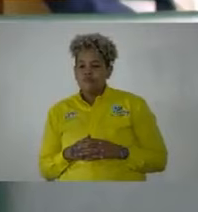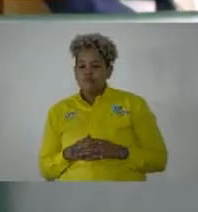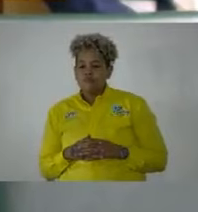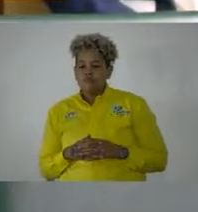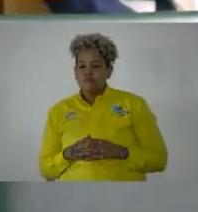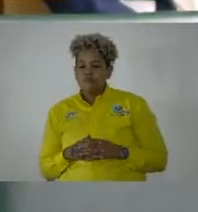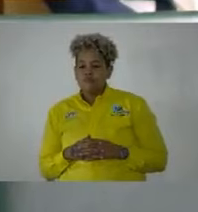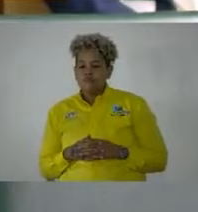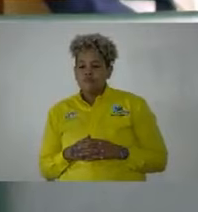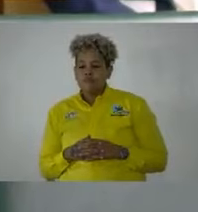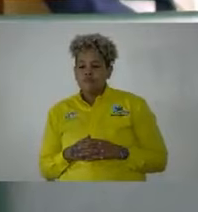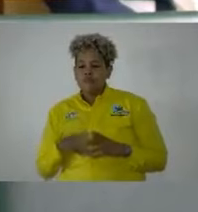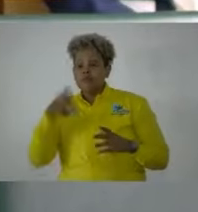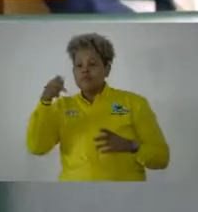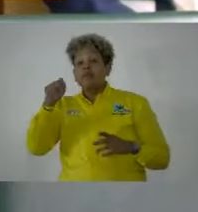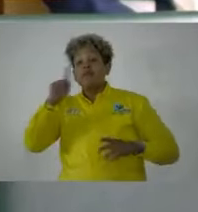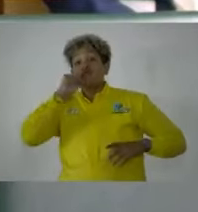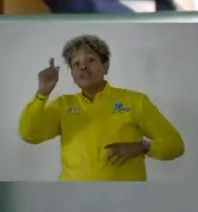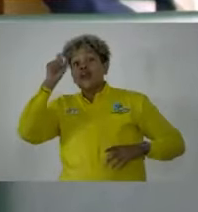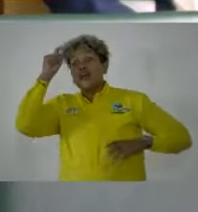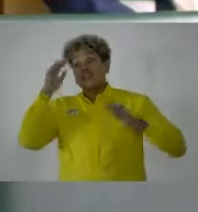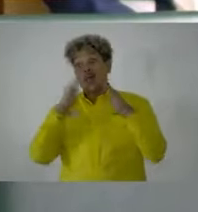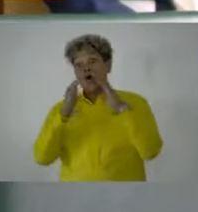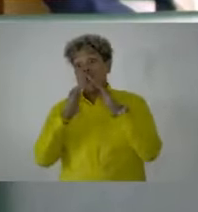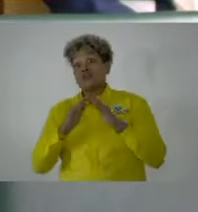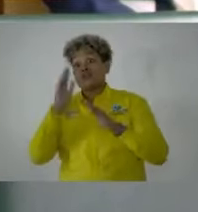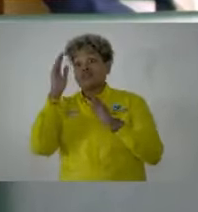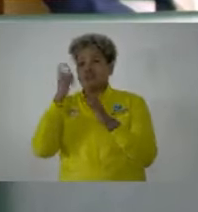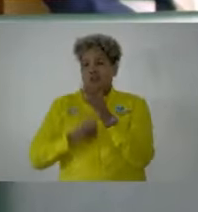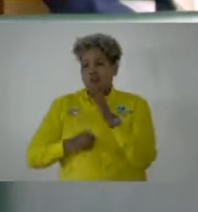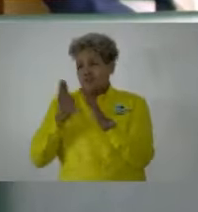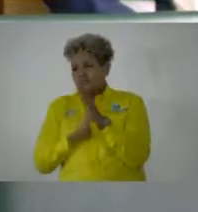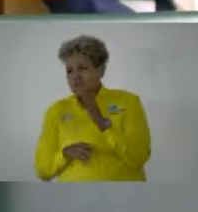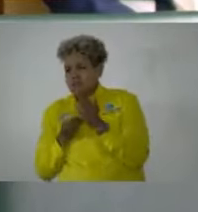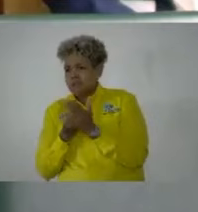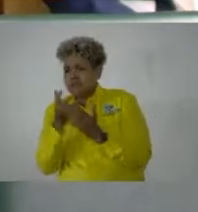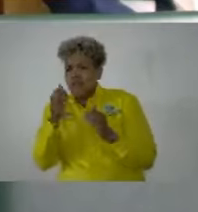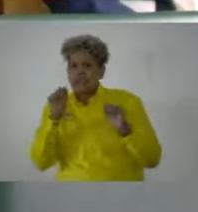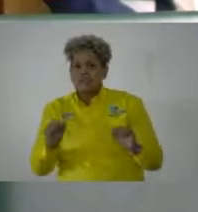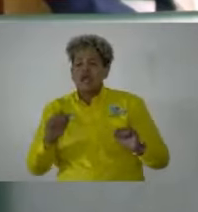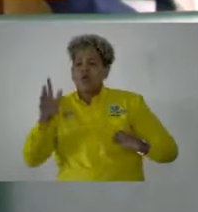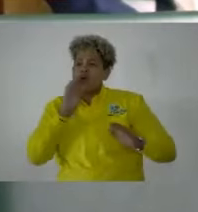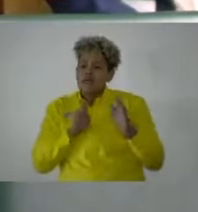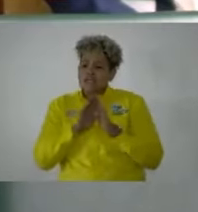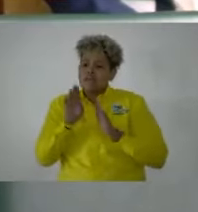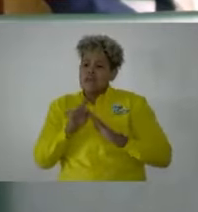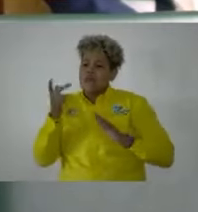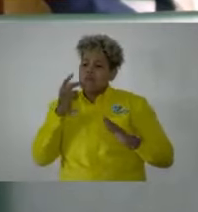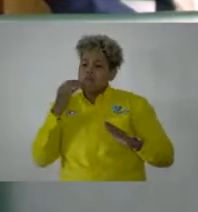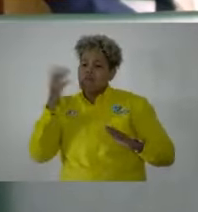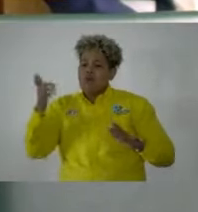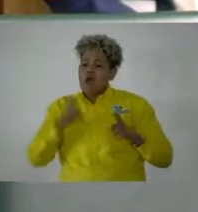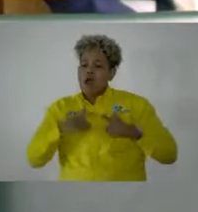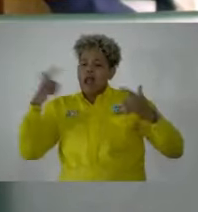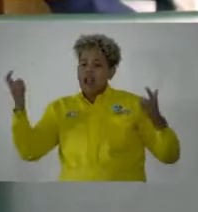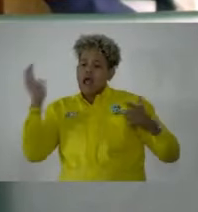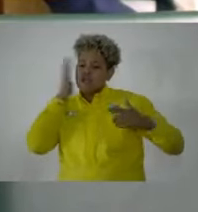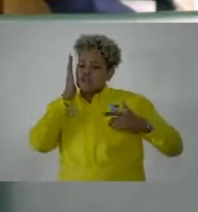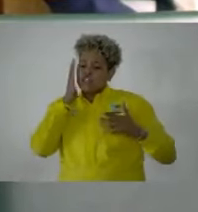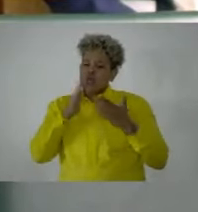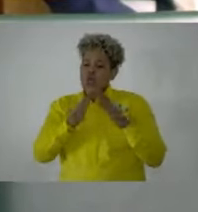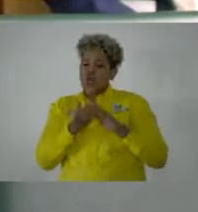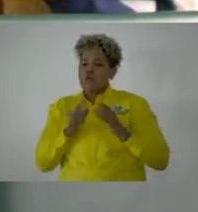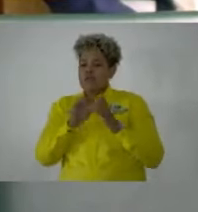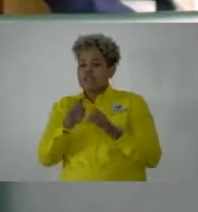The People's National Party understands this. It is what motivated us to develop Portmore, the largest residential community